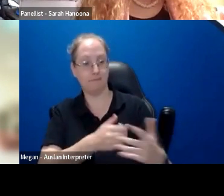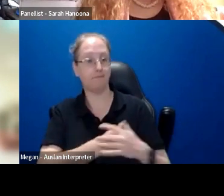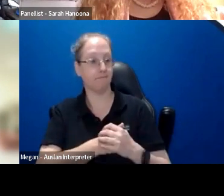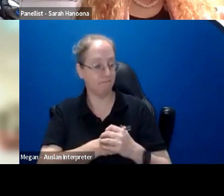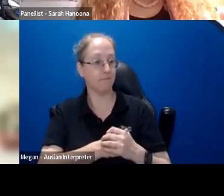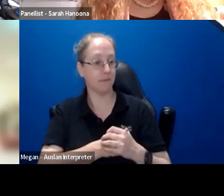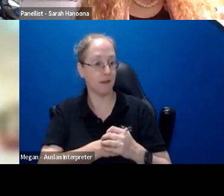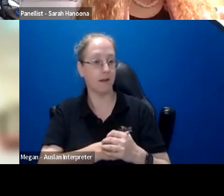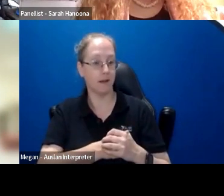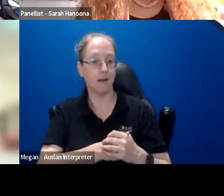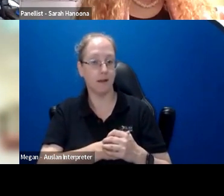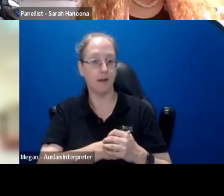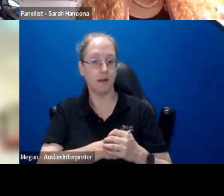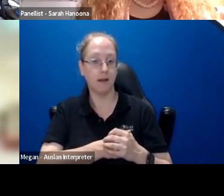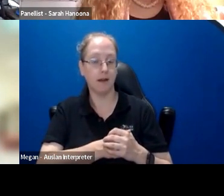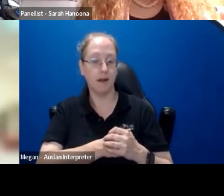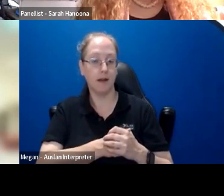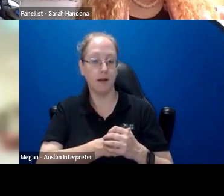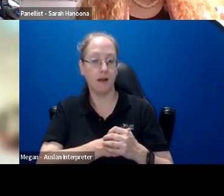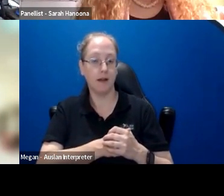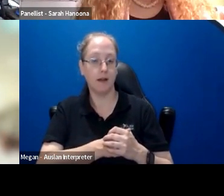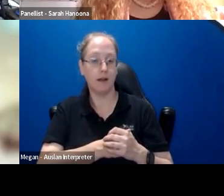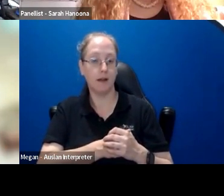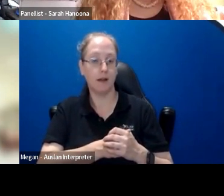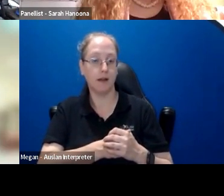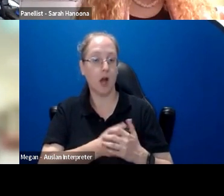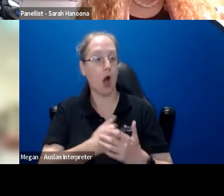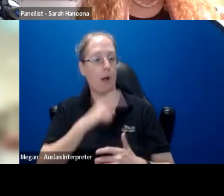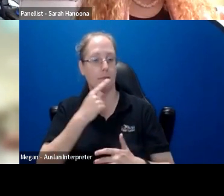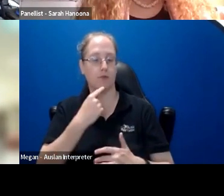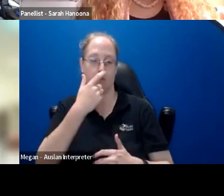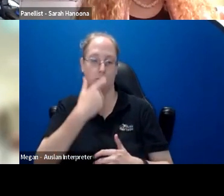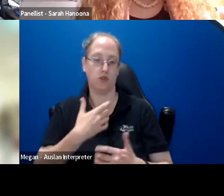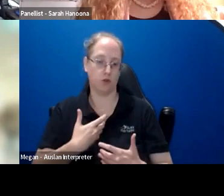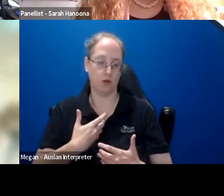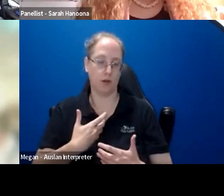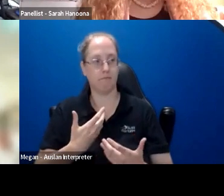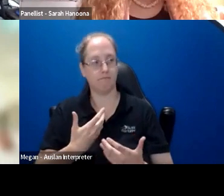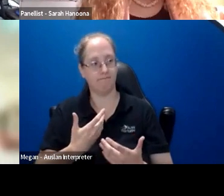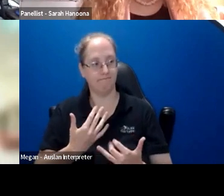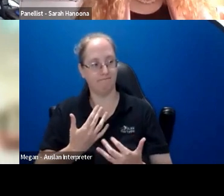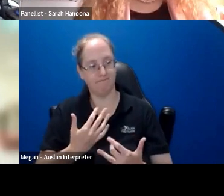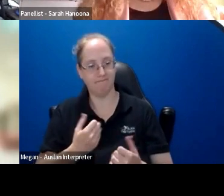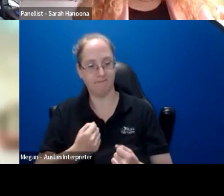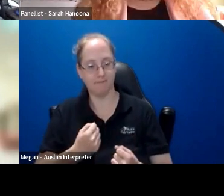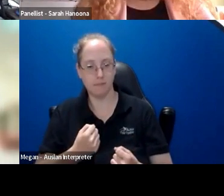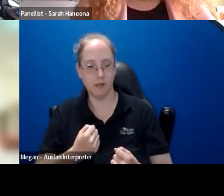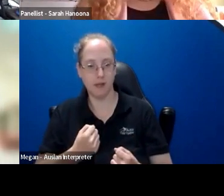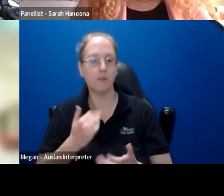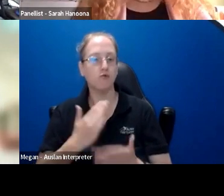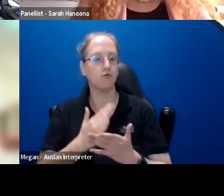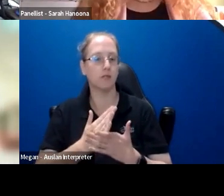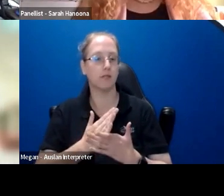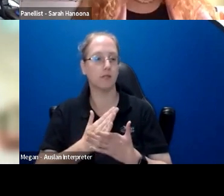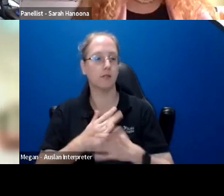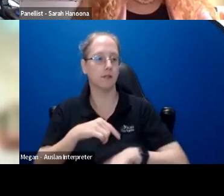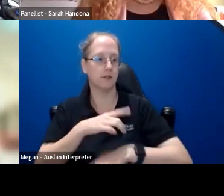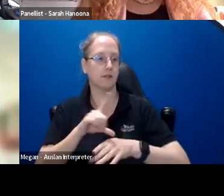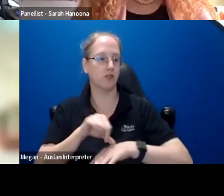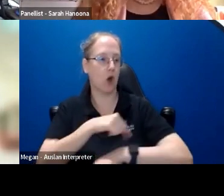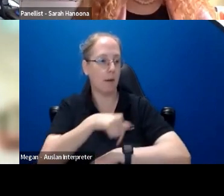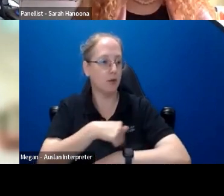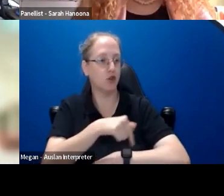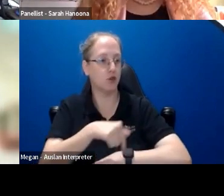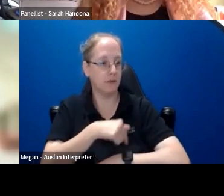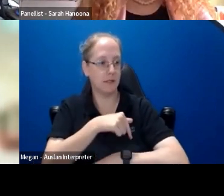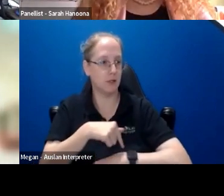And also, I'm able to. I'm the type of person for who it's really time consuming to get